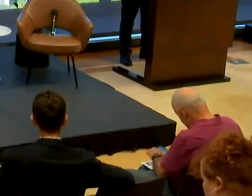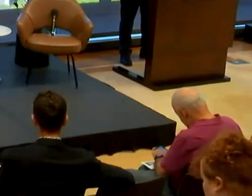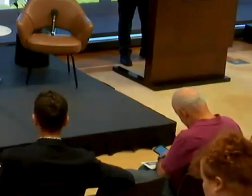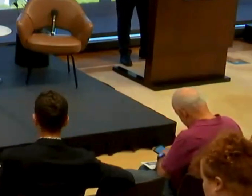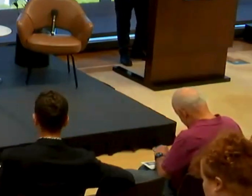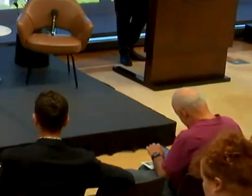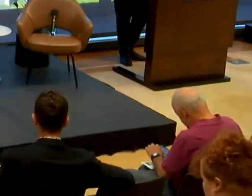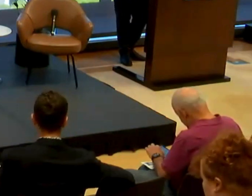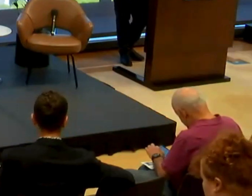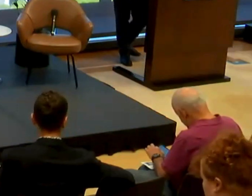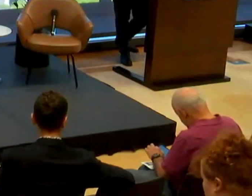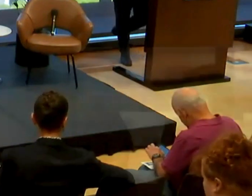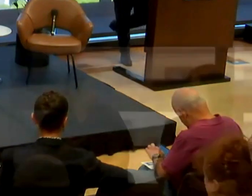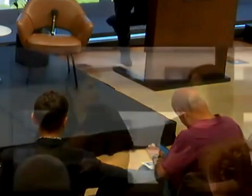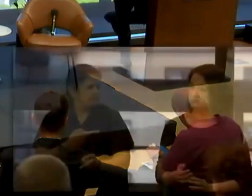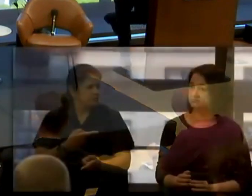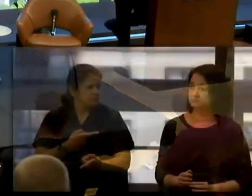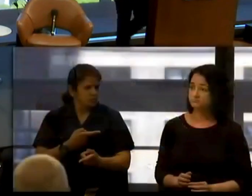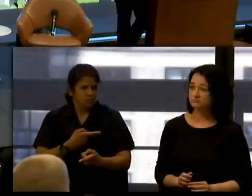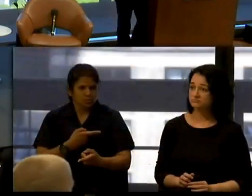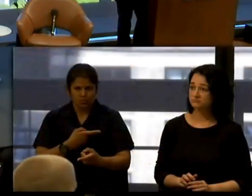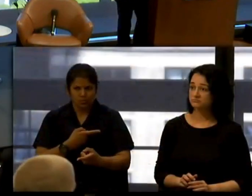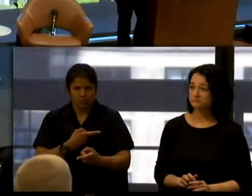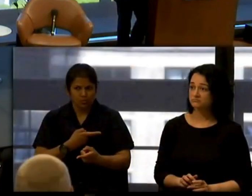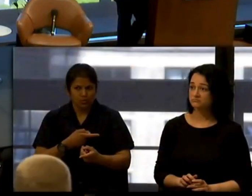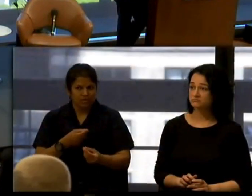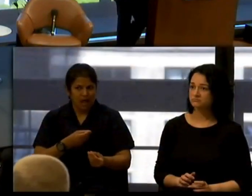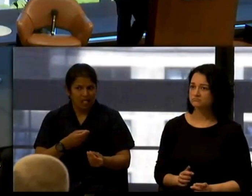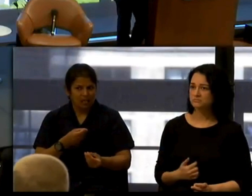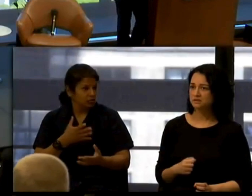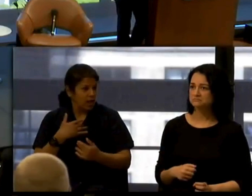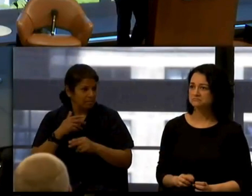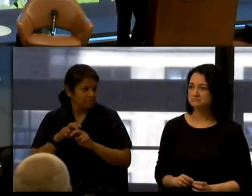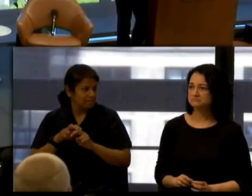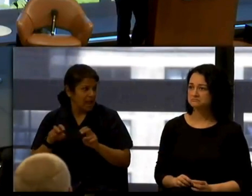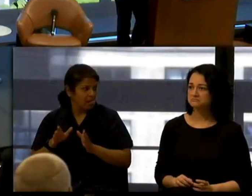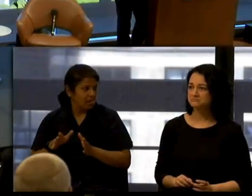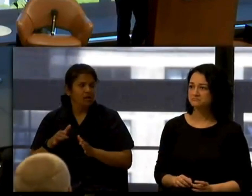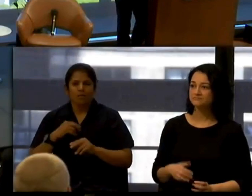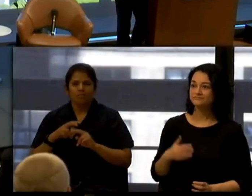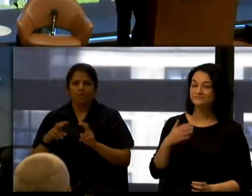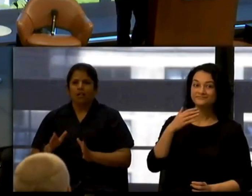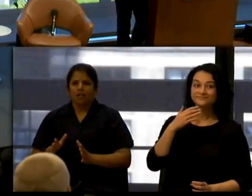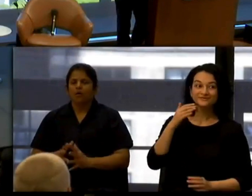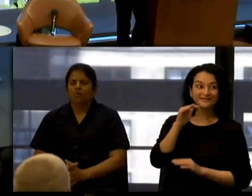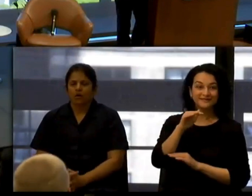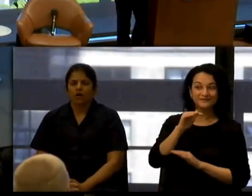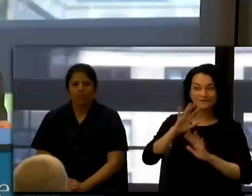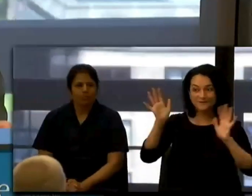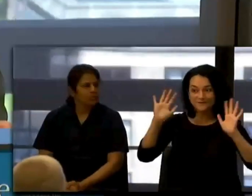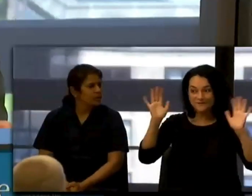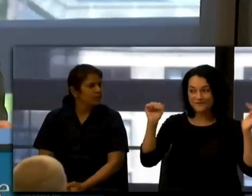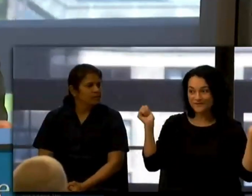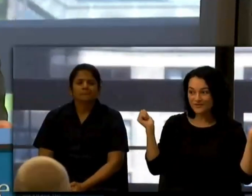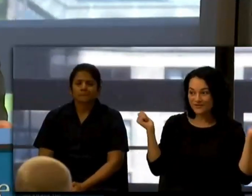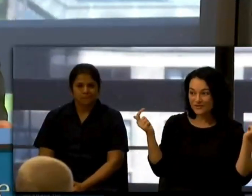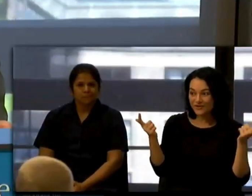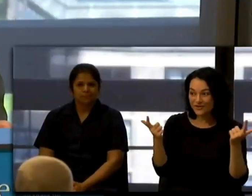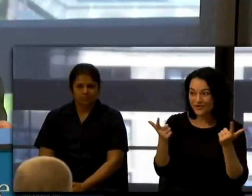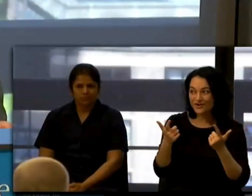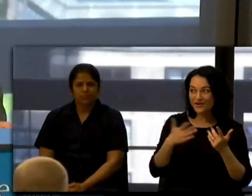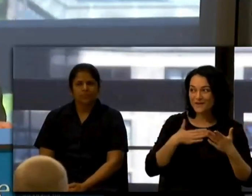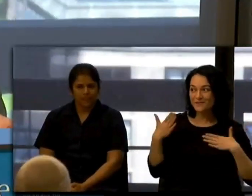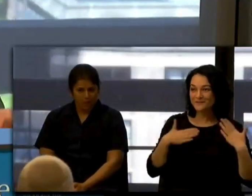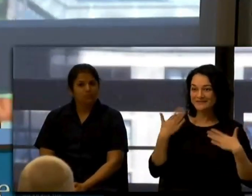Okay, good afternoon, everybody. It's great to see you all here. And we're getting our program started here. And so